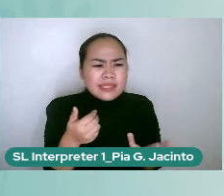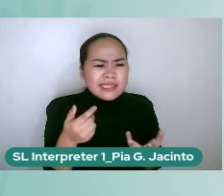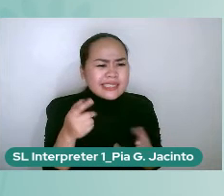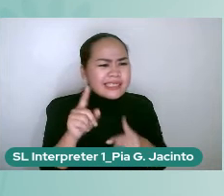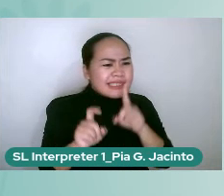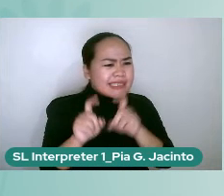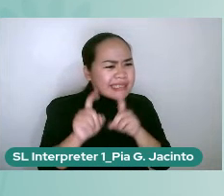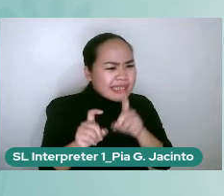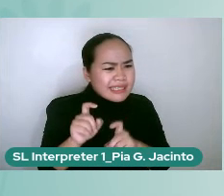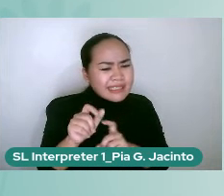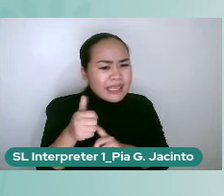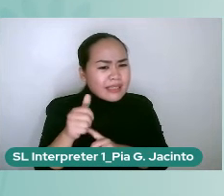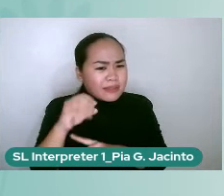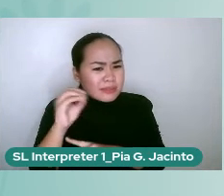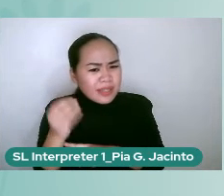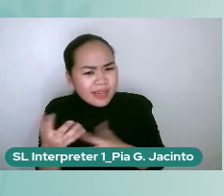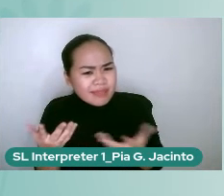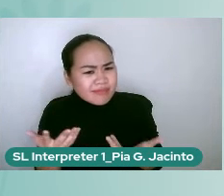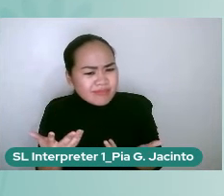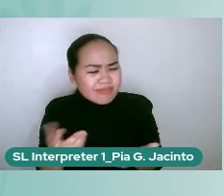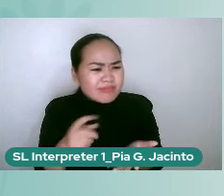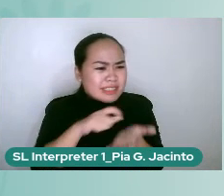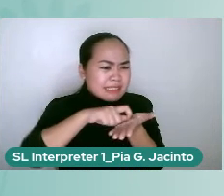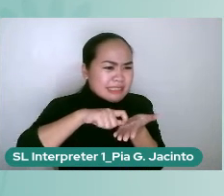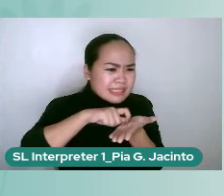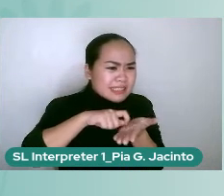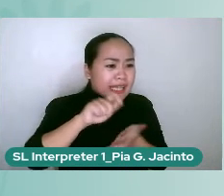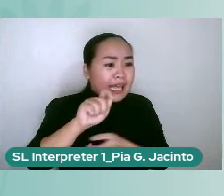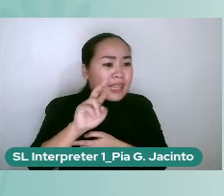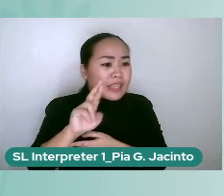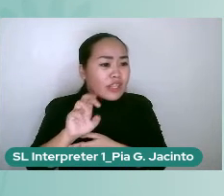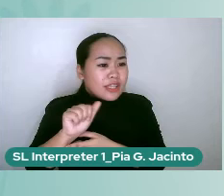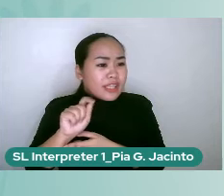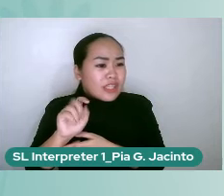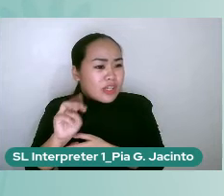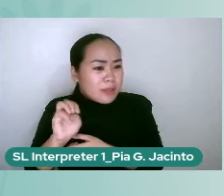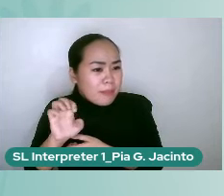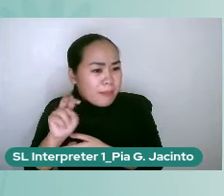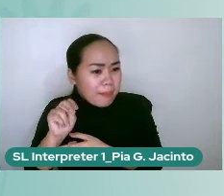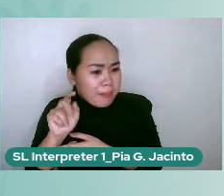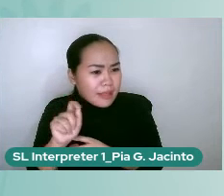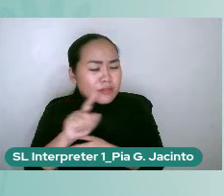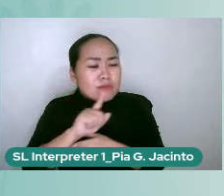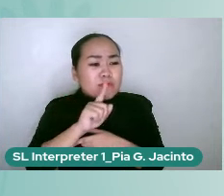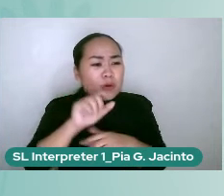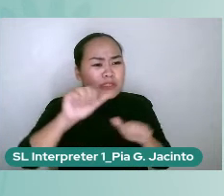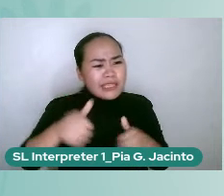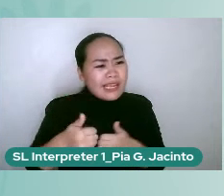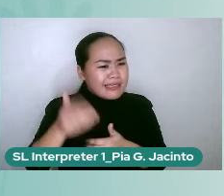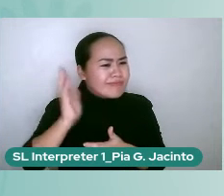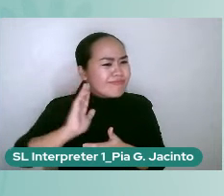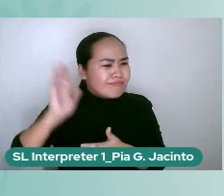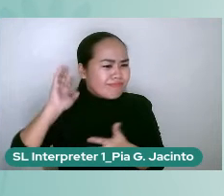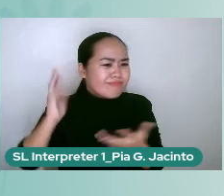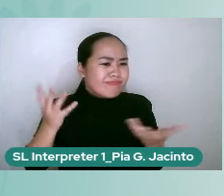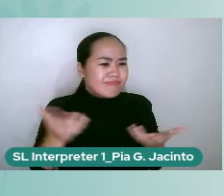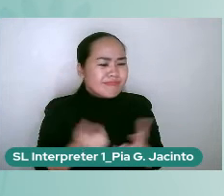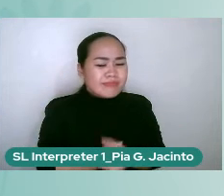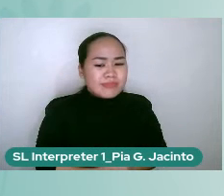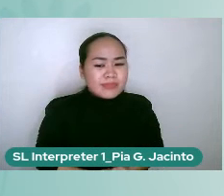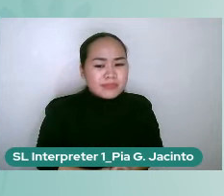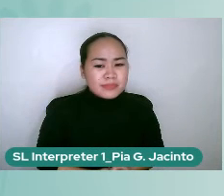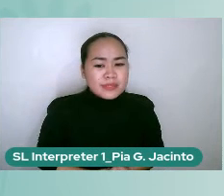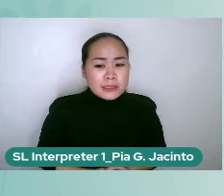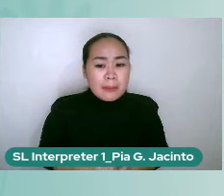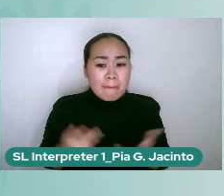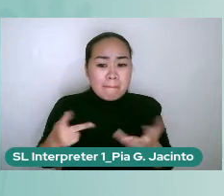are 10% or less, treatment that has also been a major challenge in the past years. But in many regards, the Philippines should be